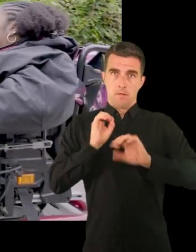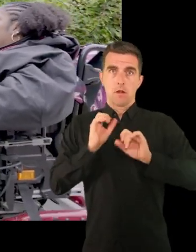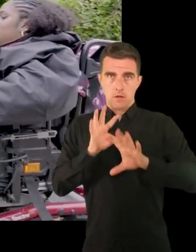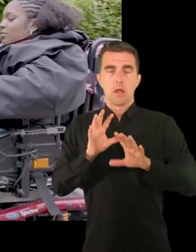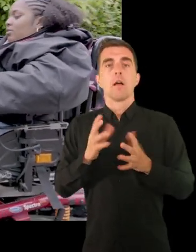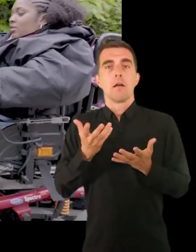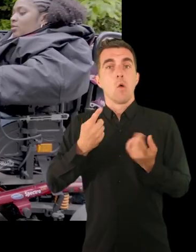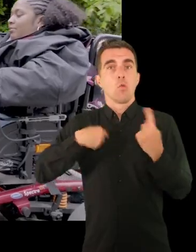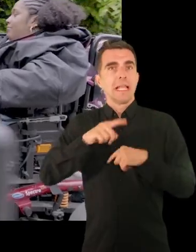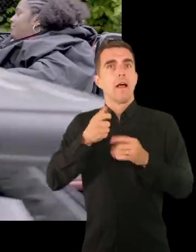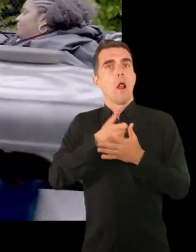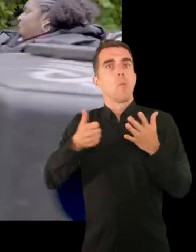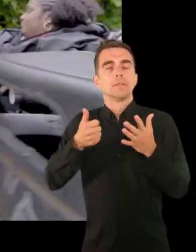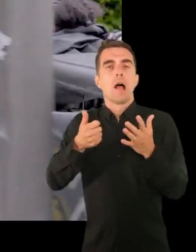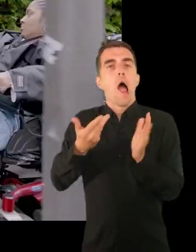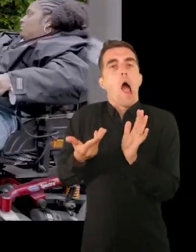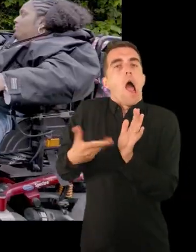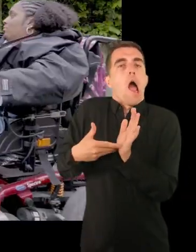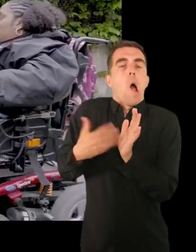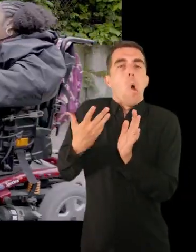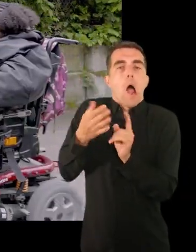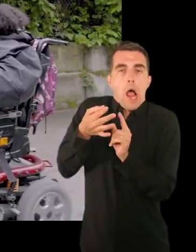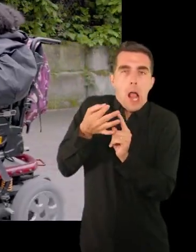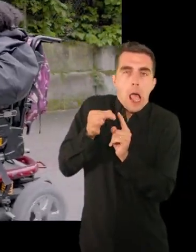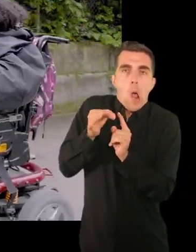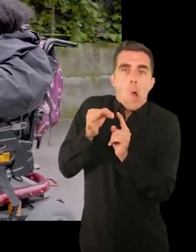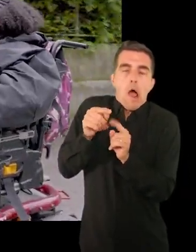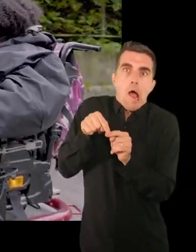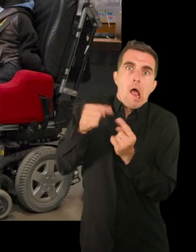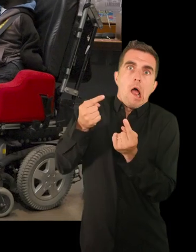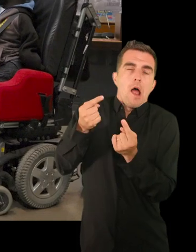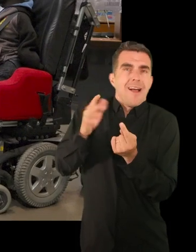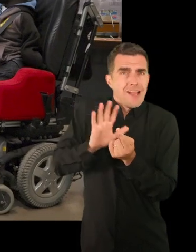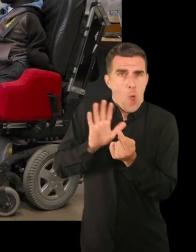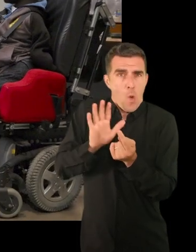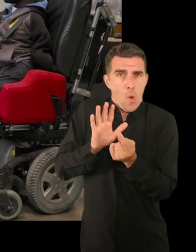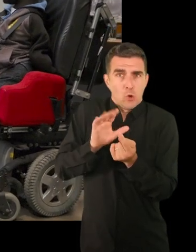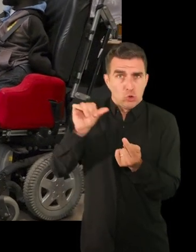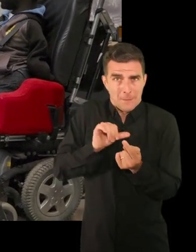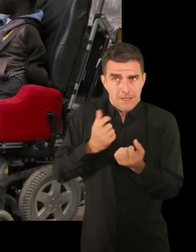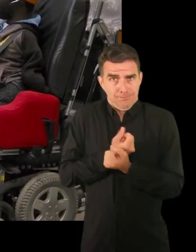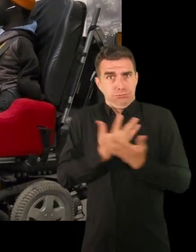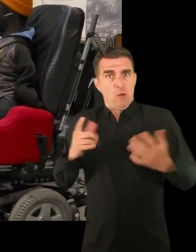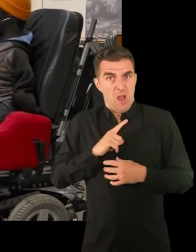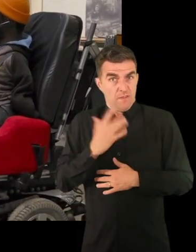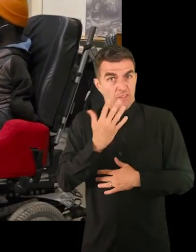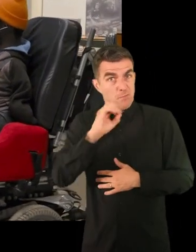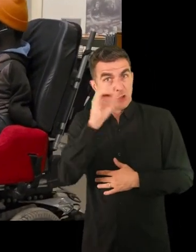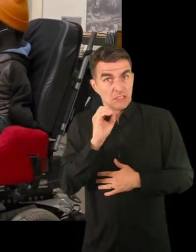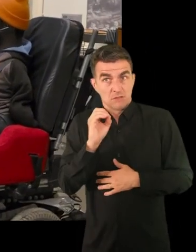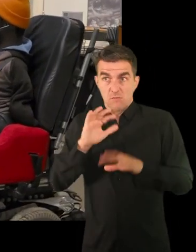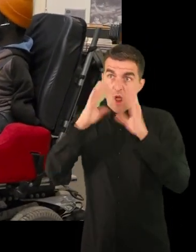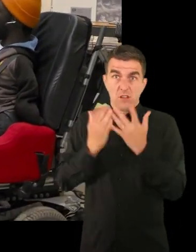considered exemplary or specific or unique, rather than the 15% of the